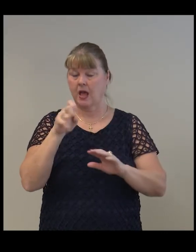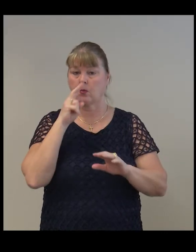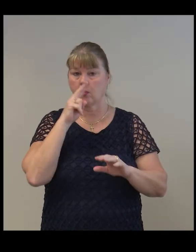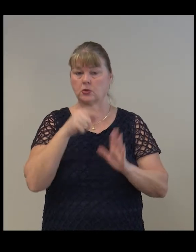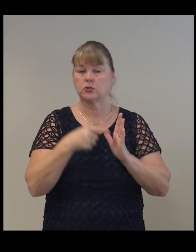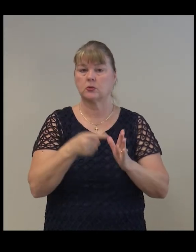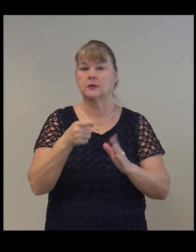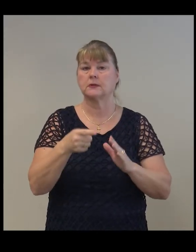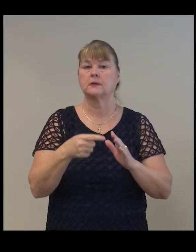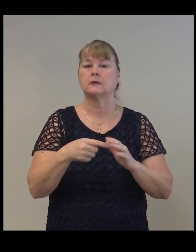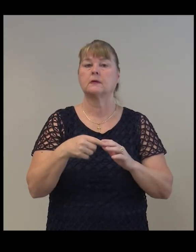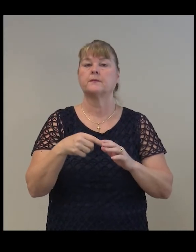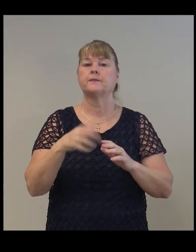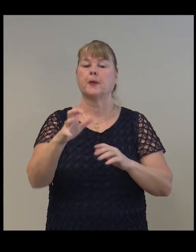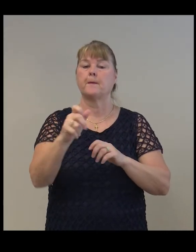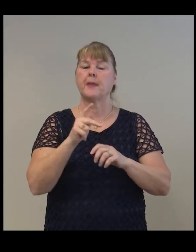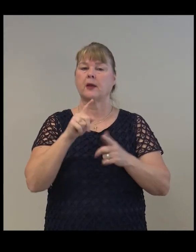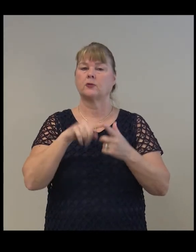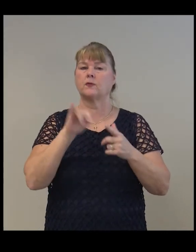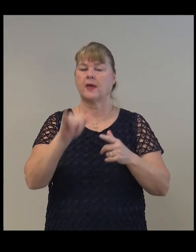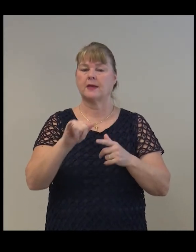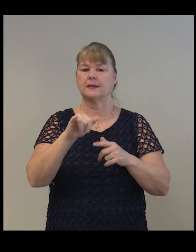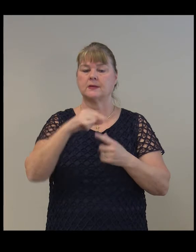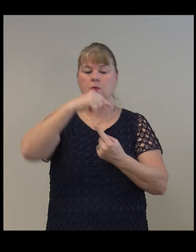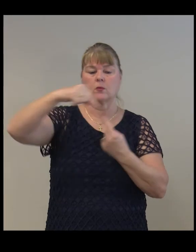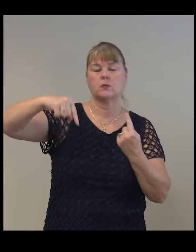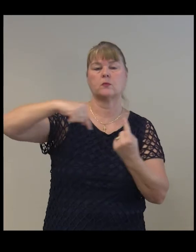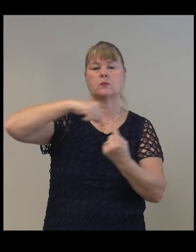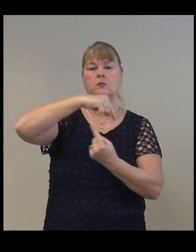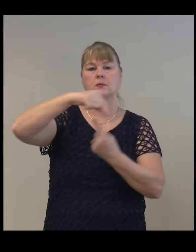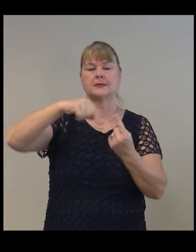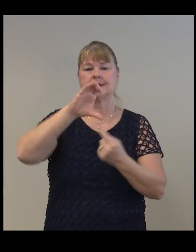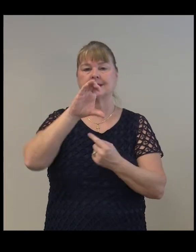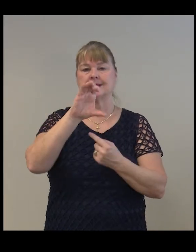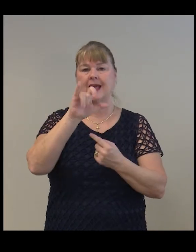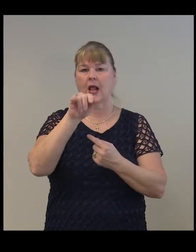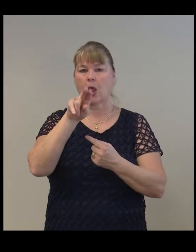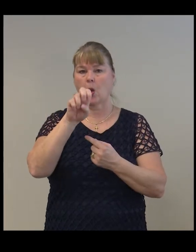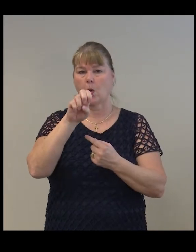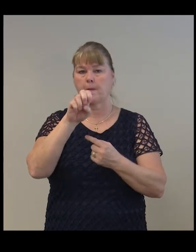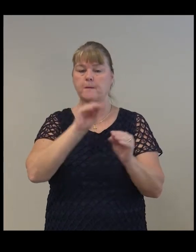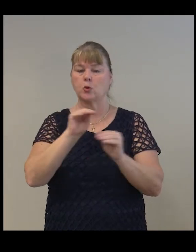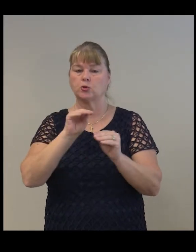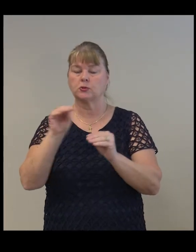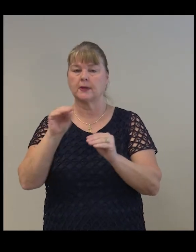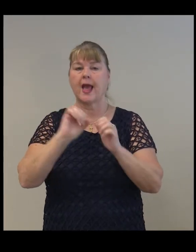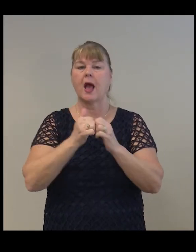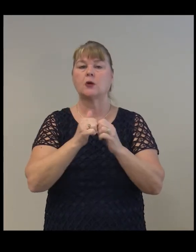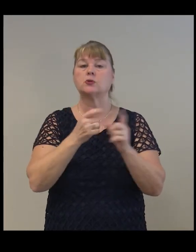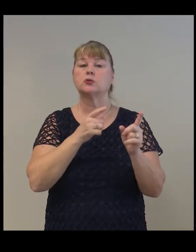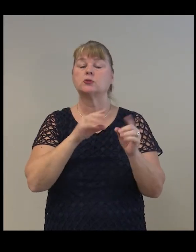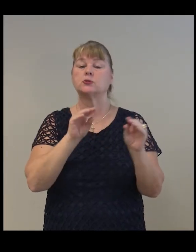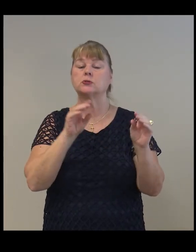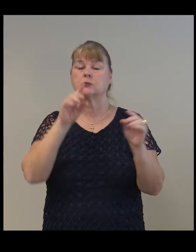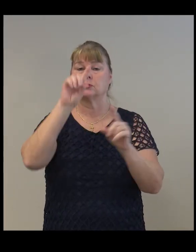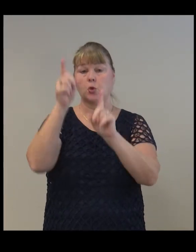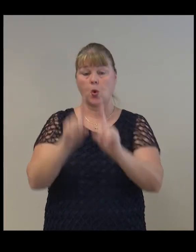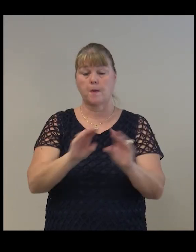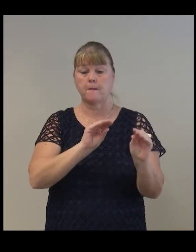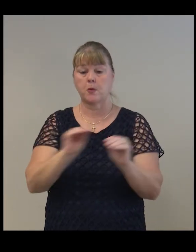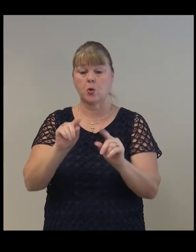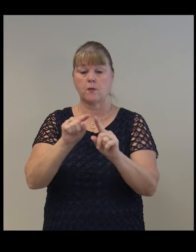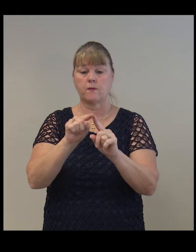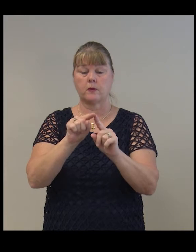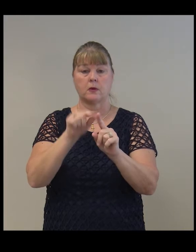think back to that cyclonic motion that we talked about earlier, how storms move in this counterclockwise